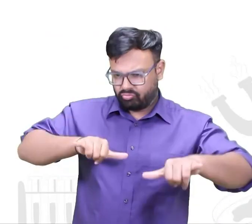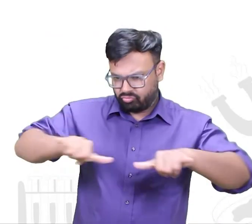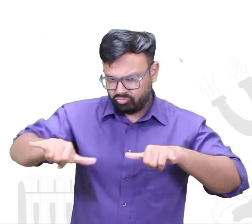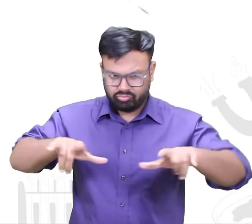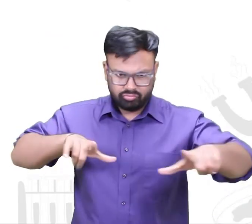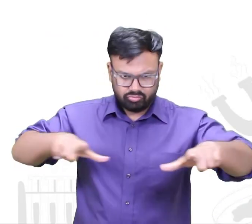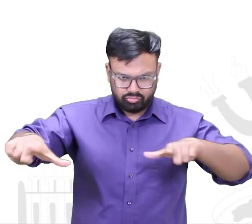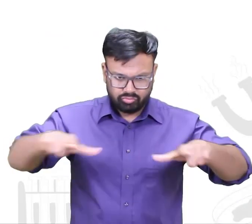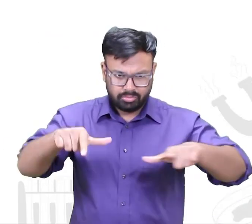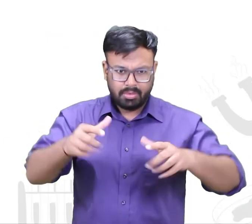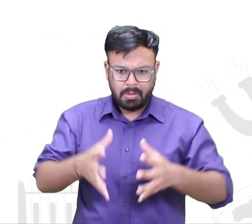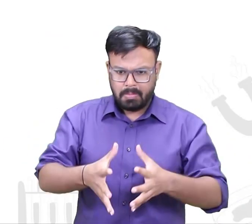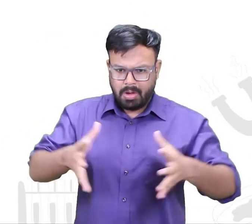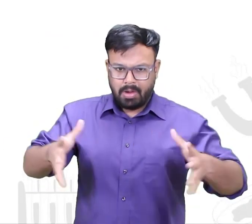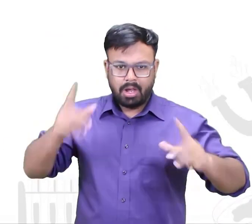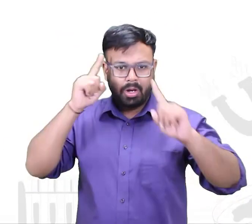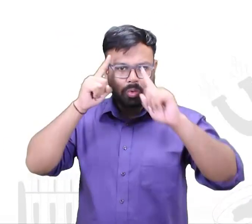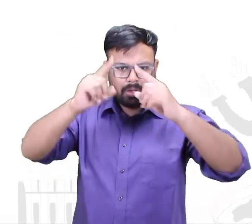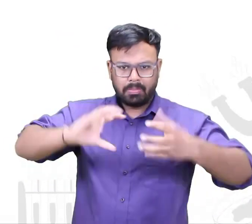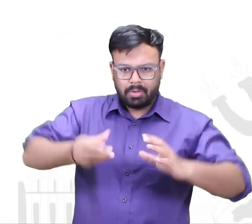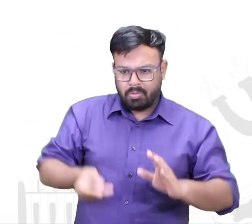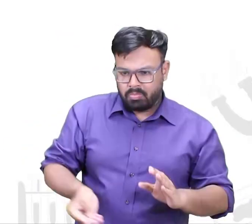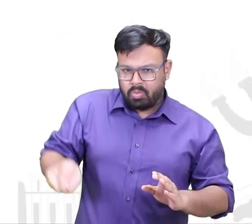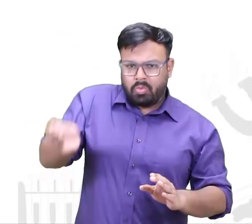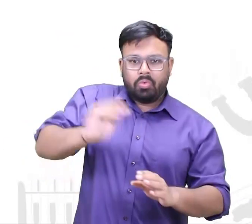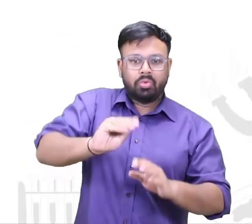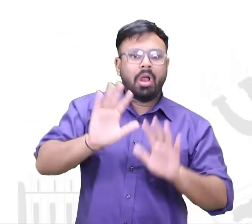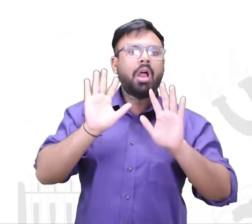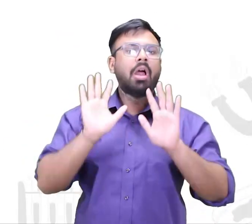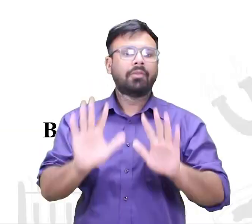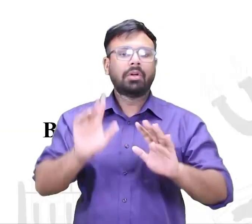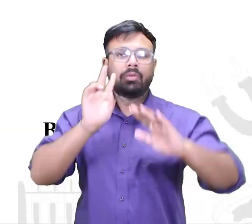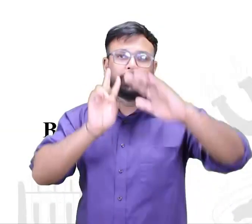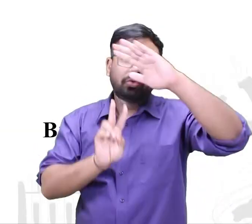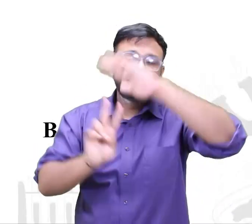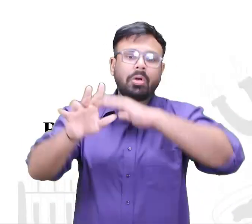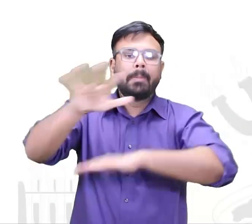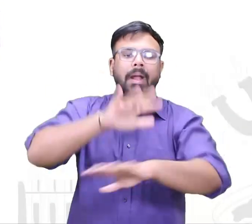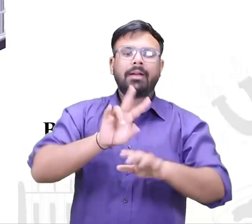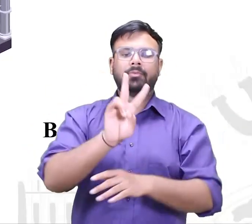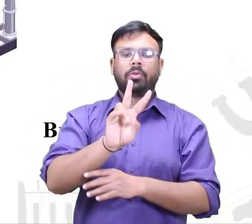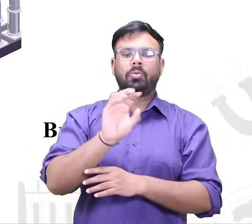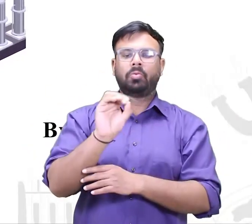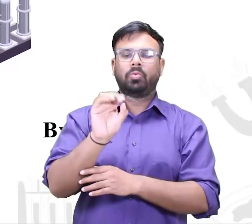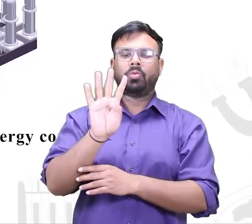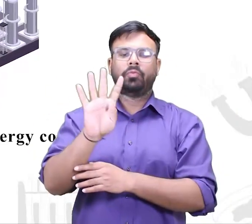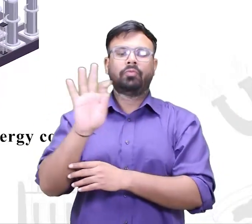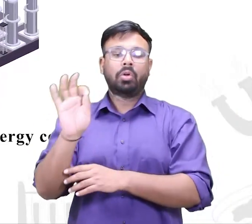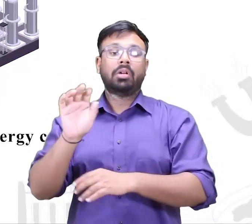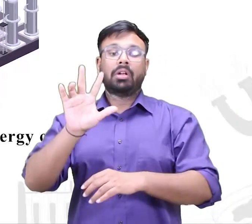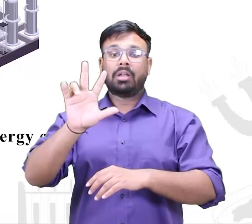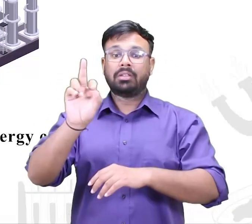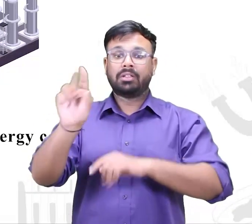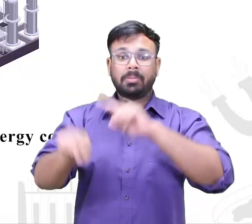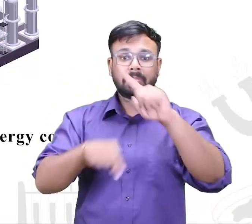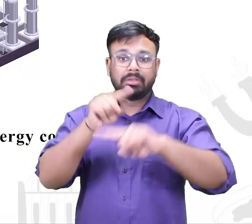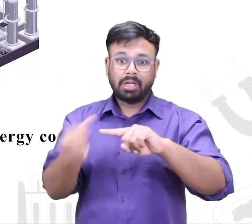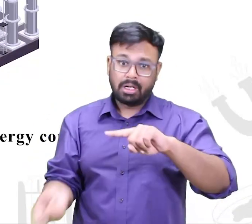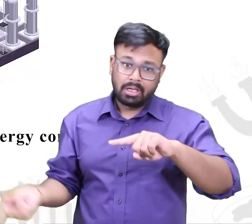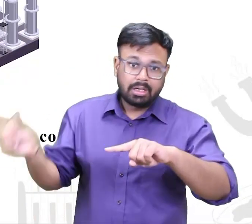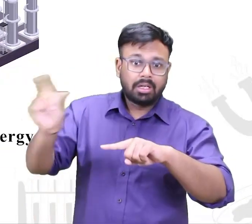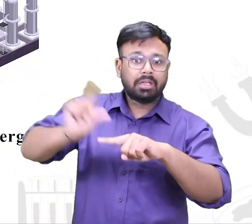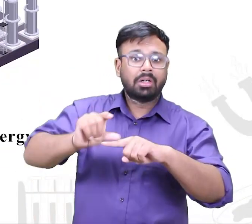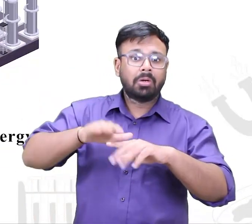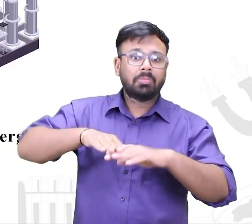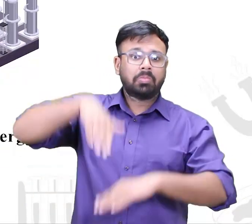a roadmap to continue being the refining hub and expand its capacity with a plan through 2040. However, currently